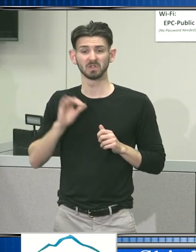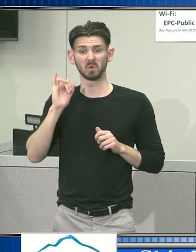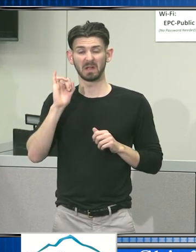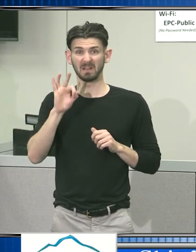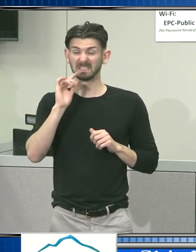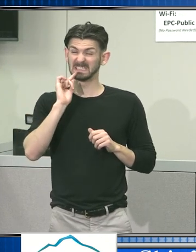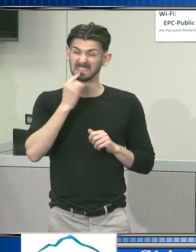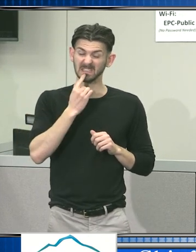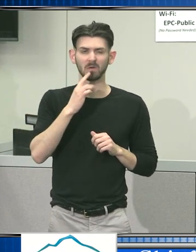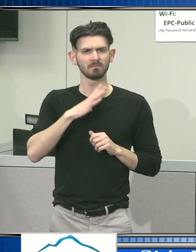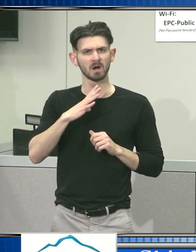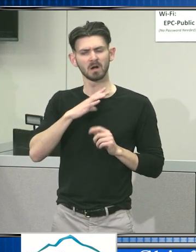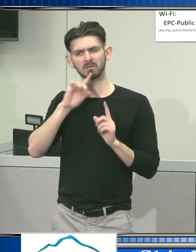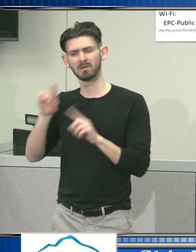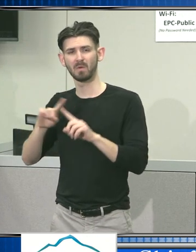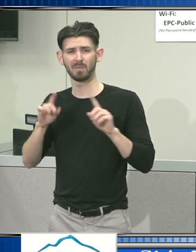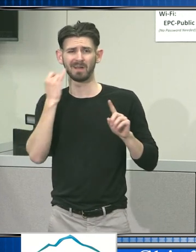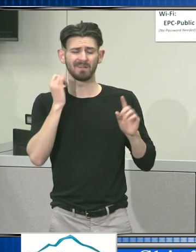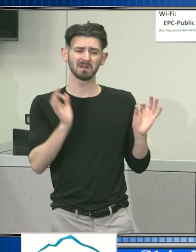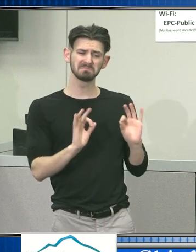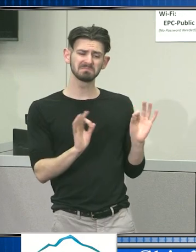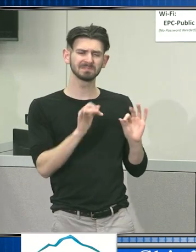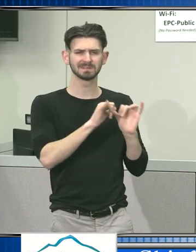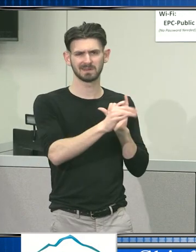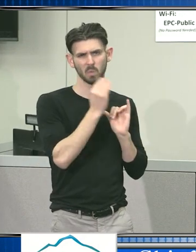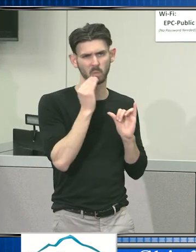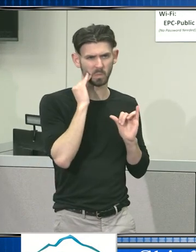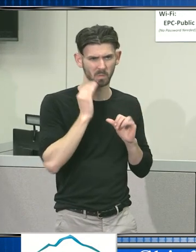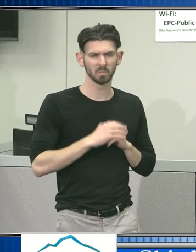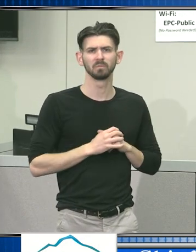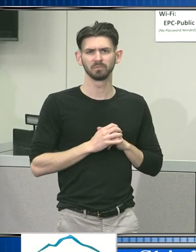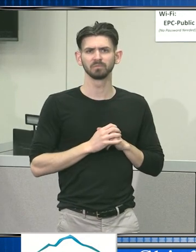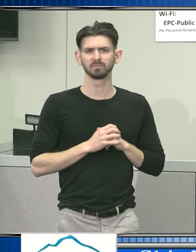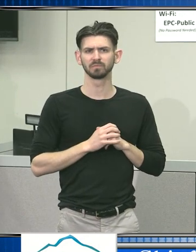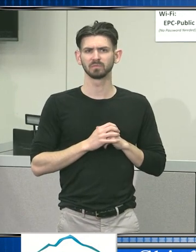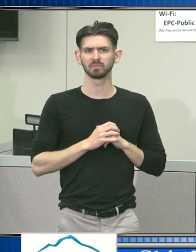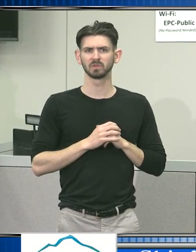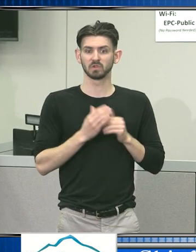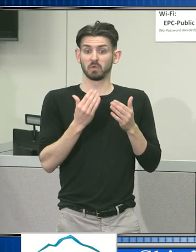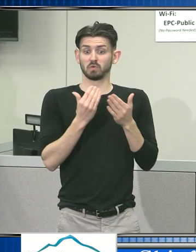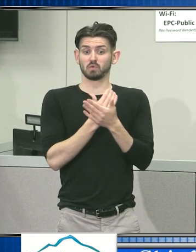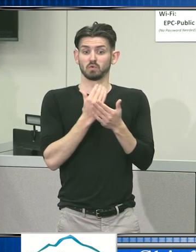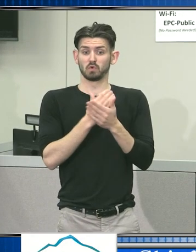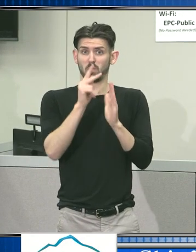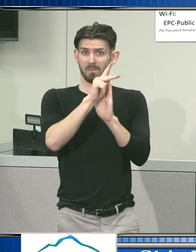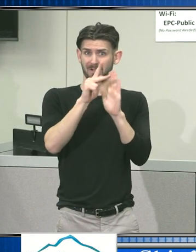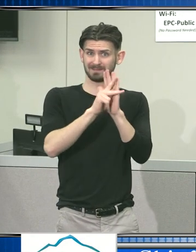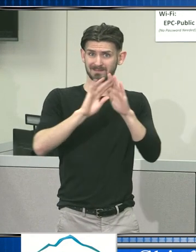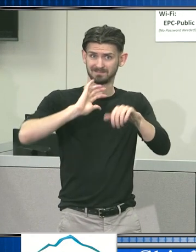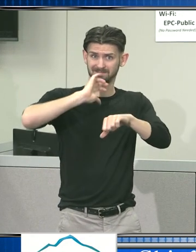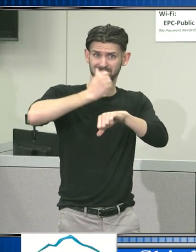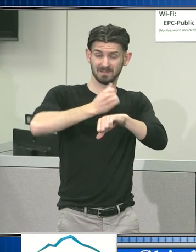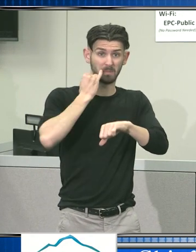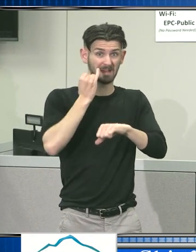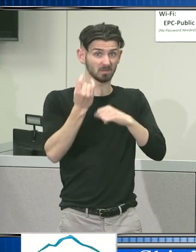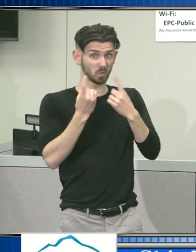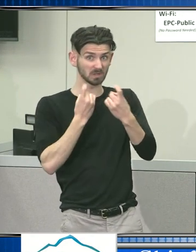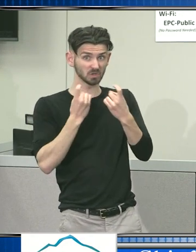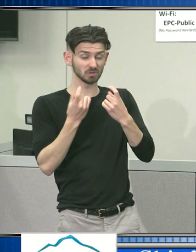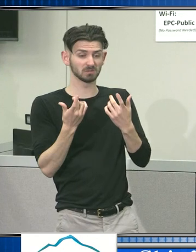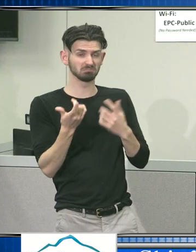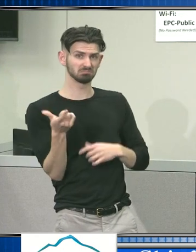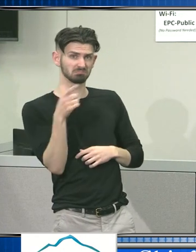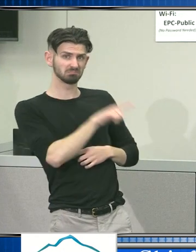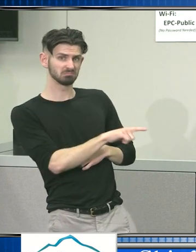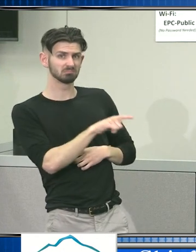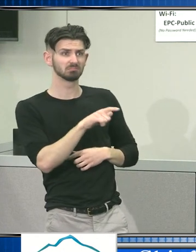care. Now, for any details around this new triage procedure that we're going to be following, I'm going to turn it over to